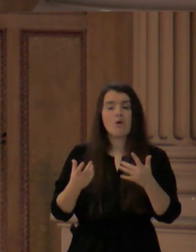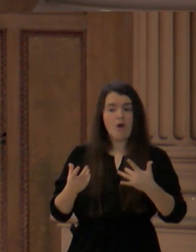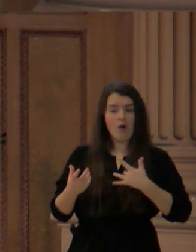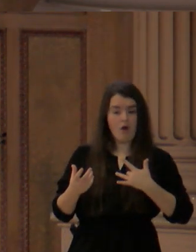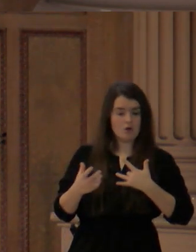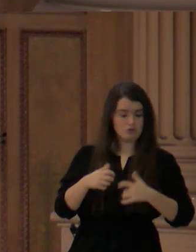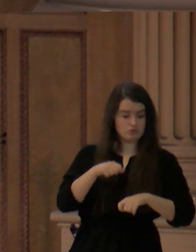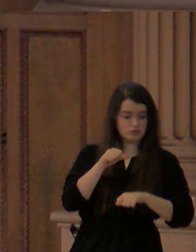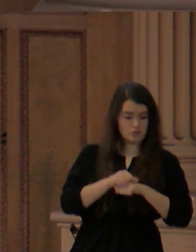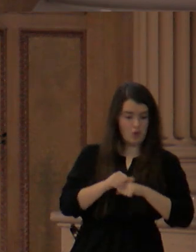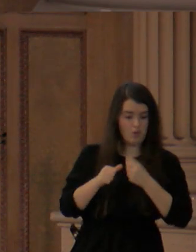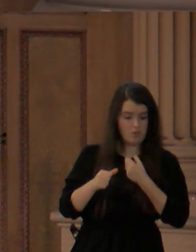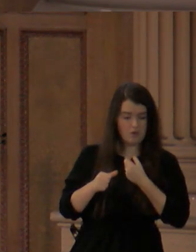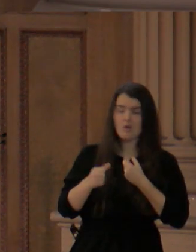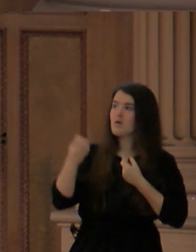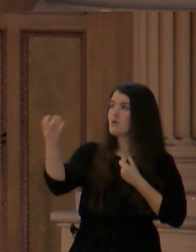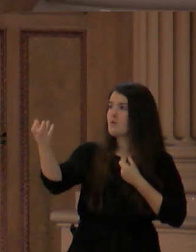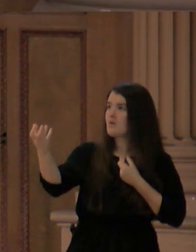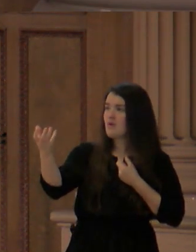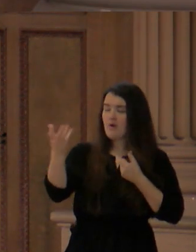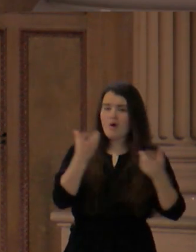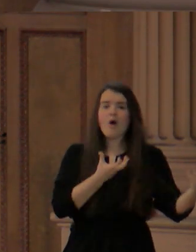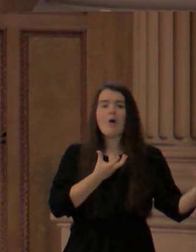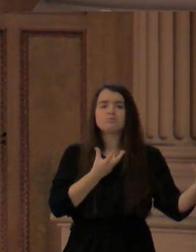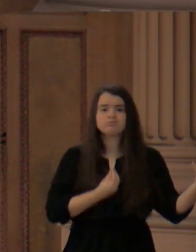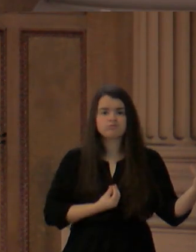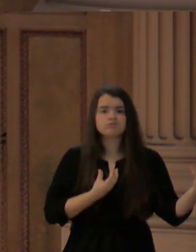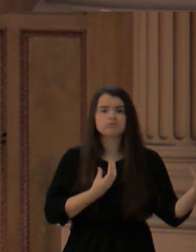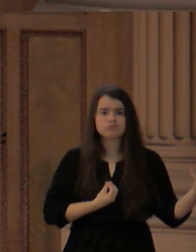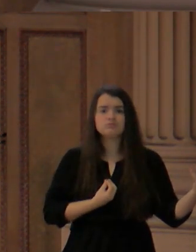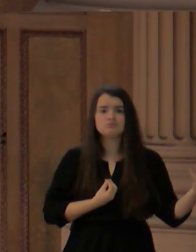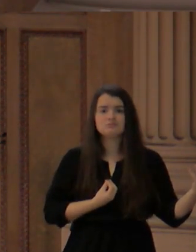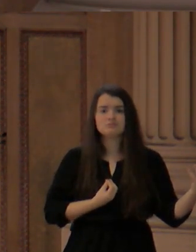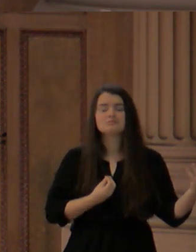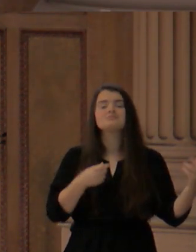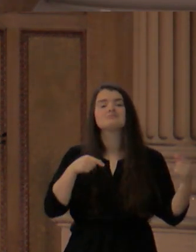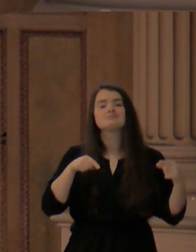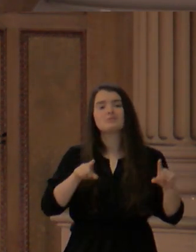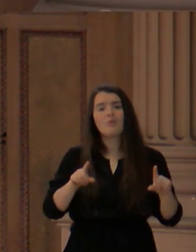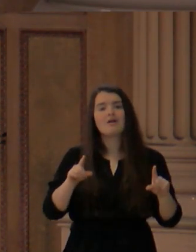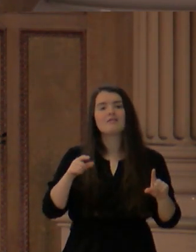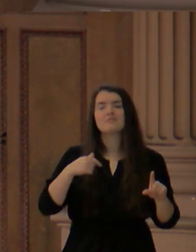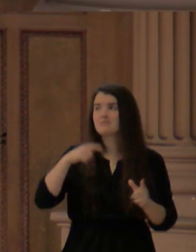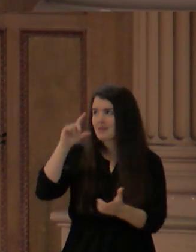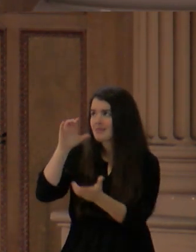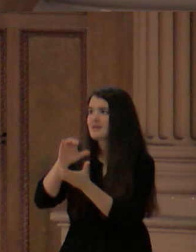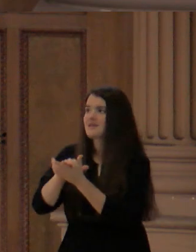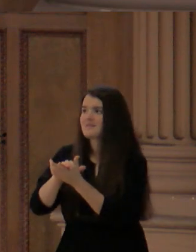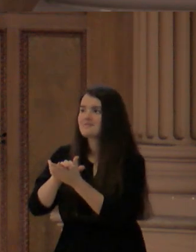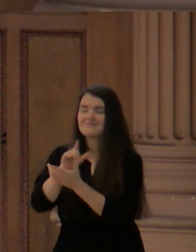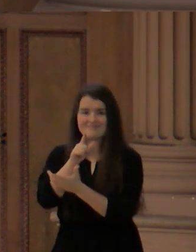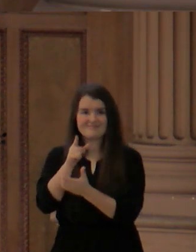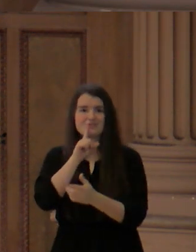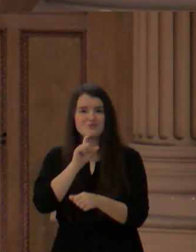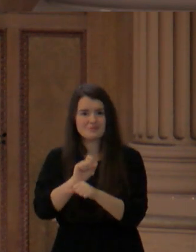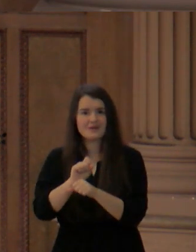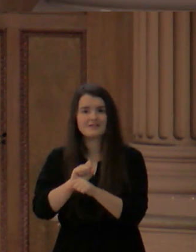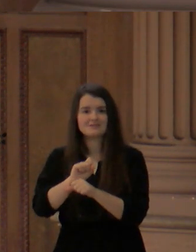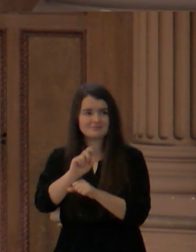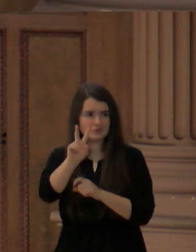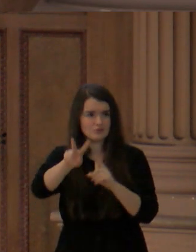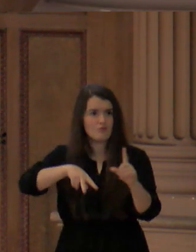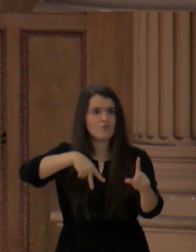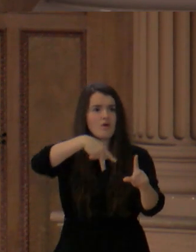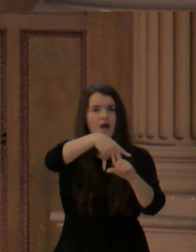it with a heart of flesh and the way it does that is when we believe when we believe that he died for us on that cross taking the wrath of God in our